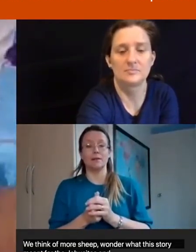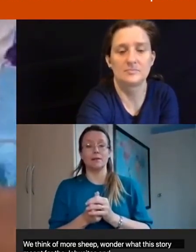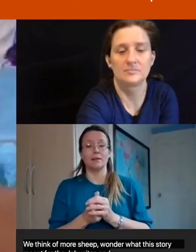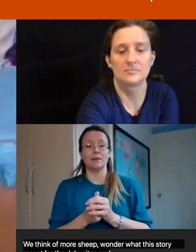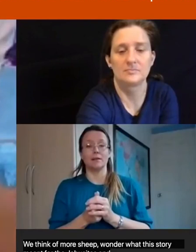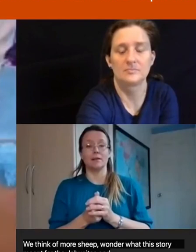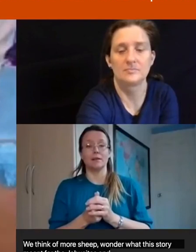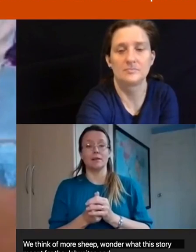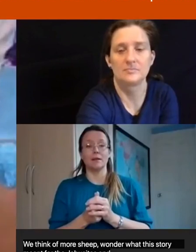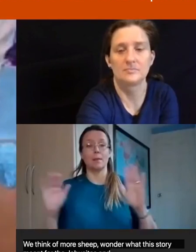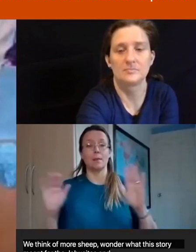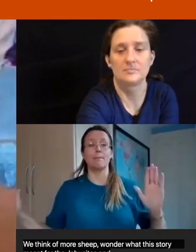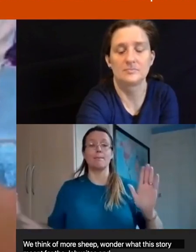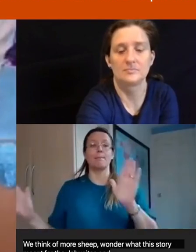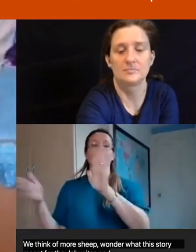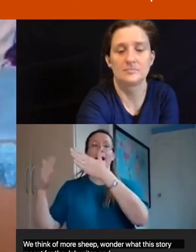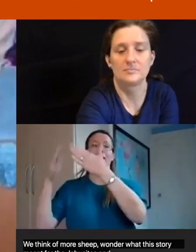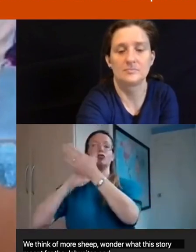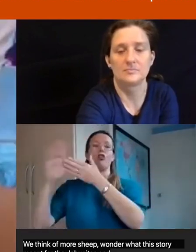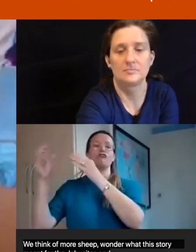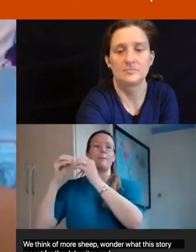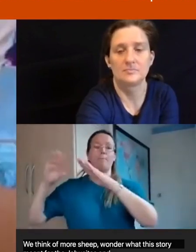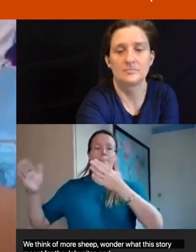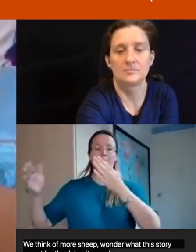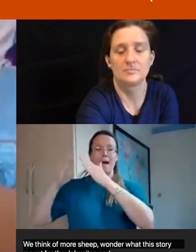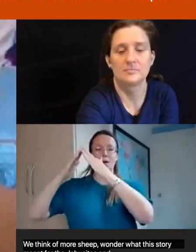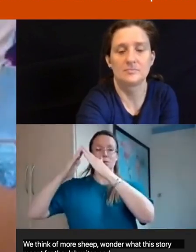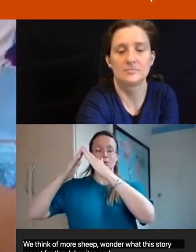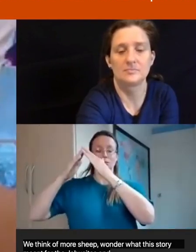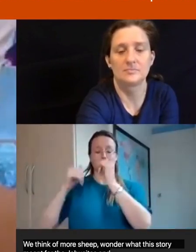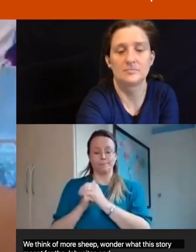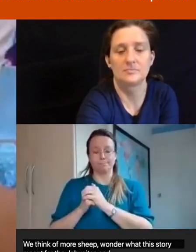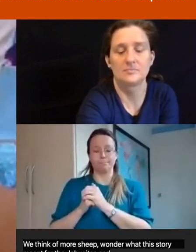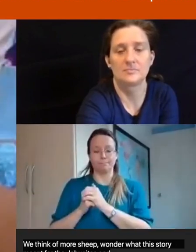We think of Mount Horeb, where some while later